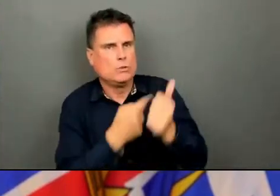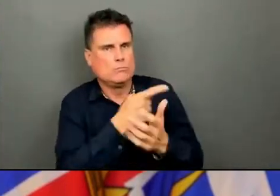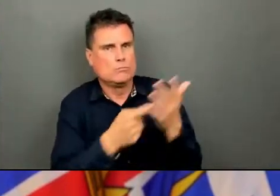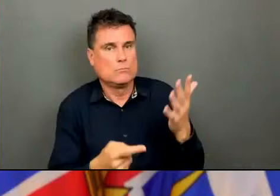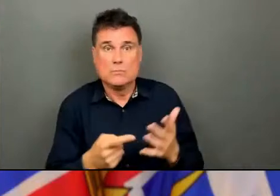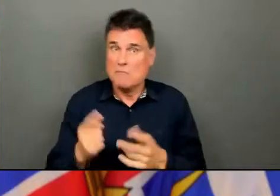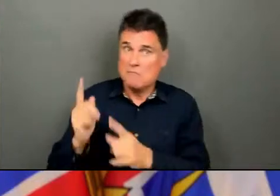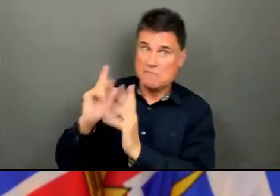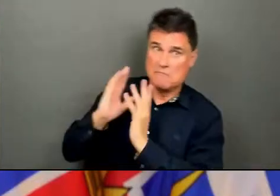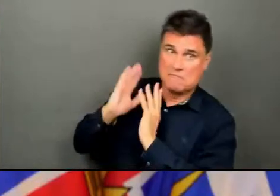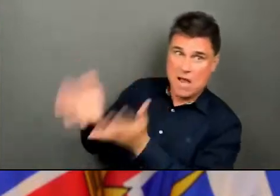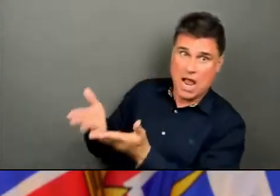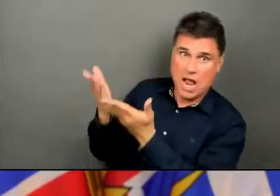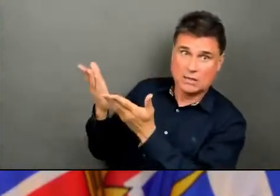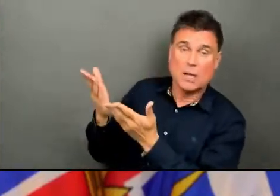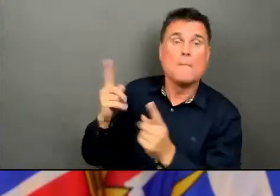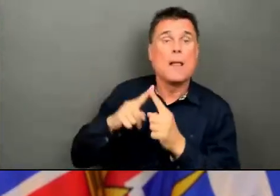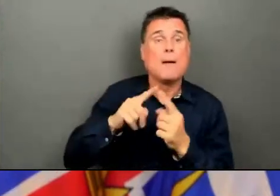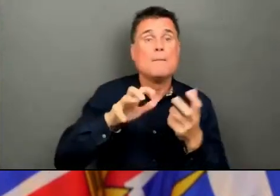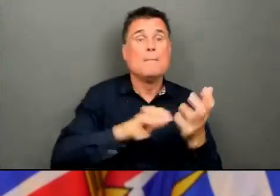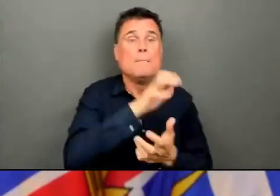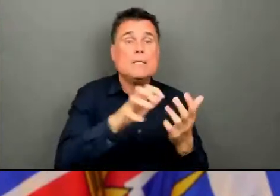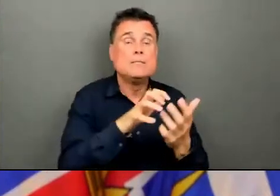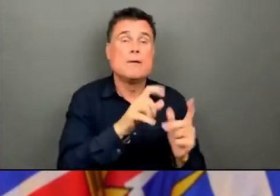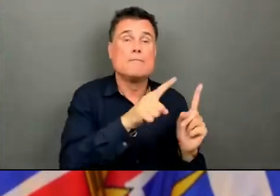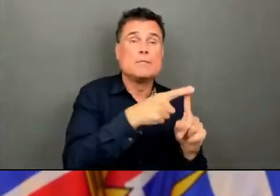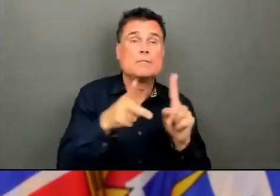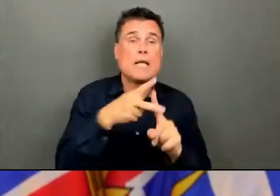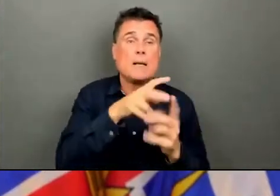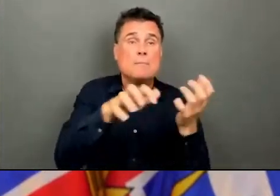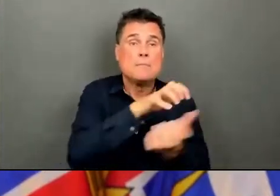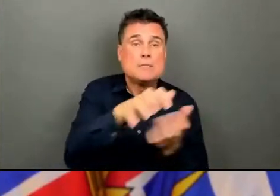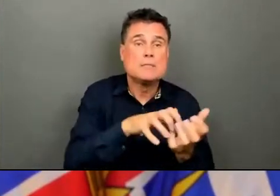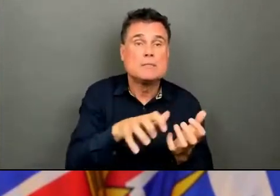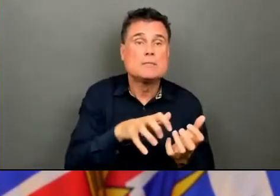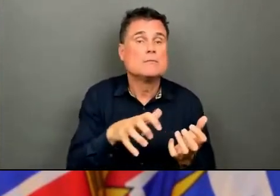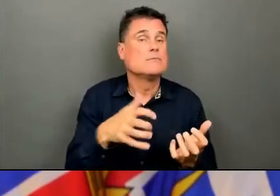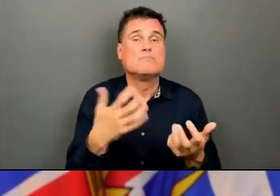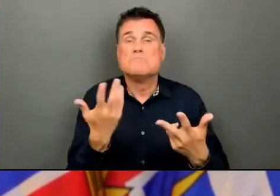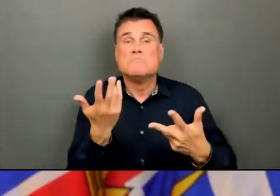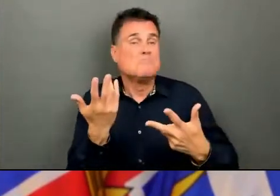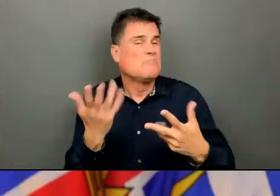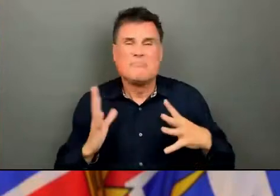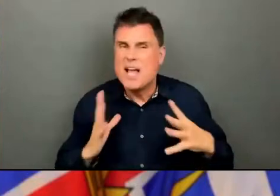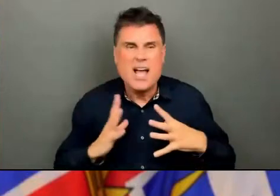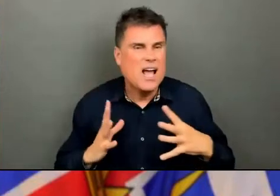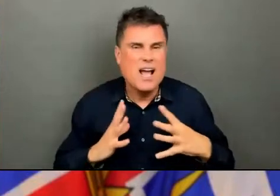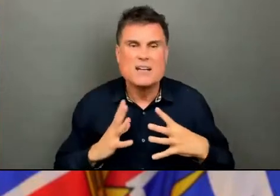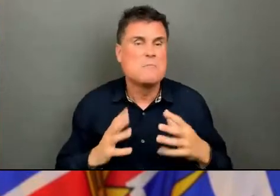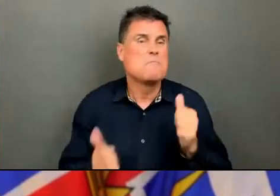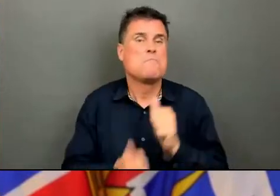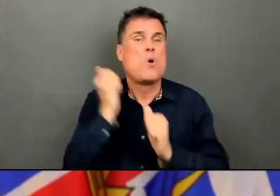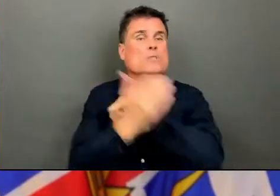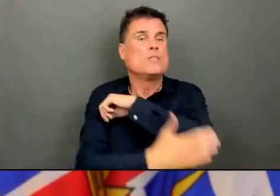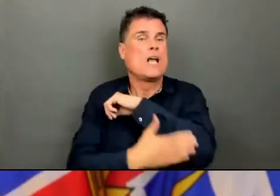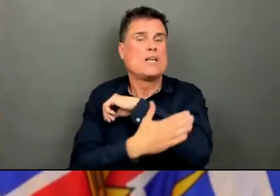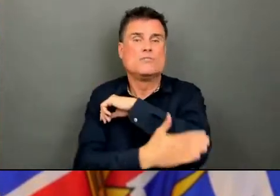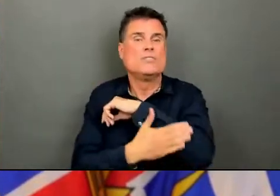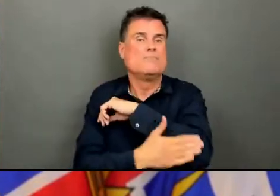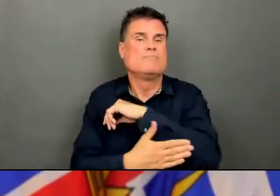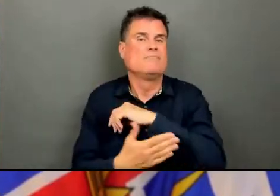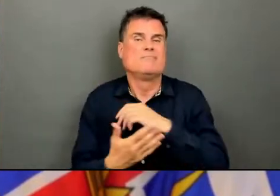to be accepted in most countries around the world. These are details that are still in flux. We don't know the answers to everything